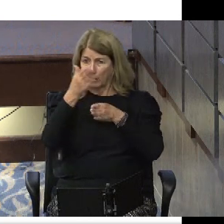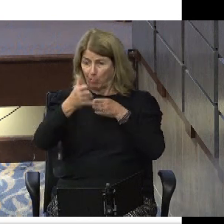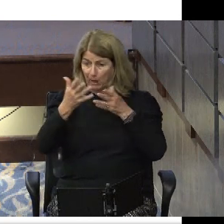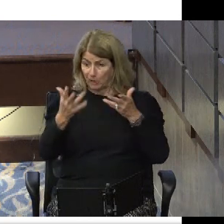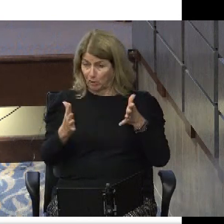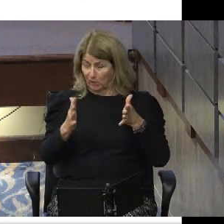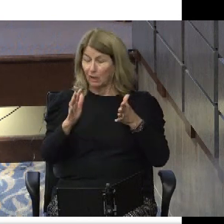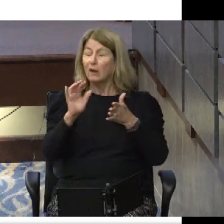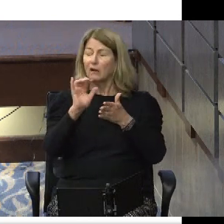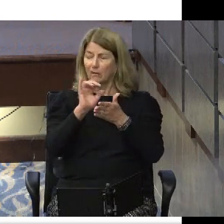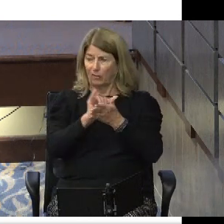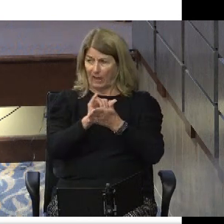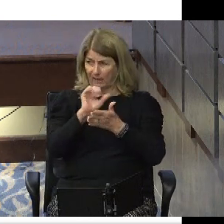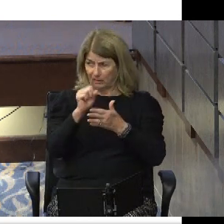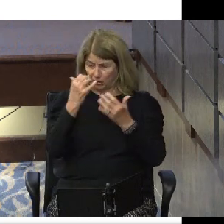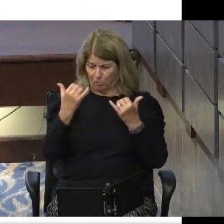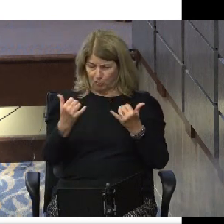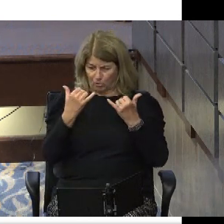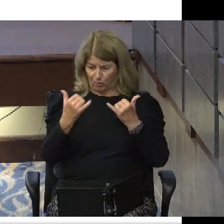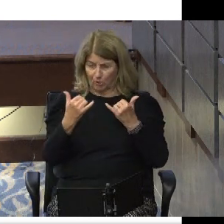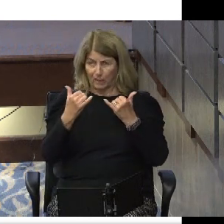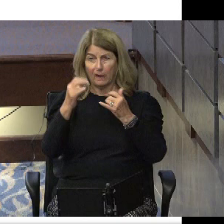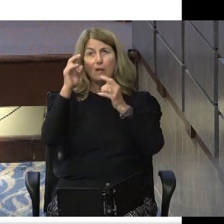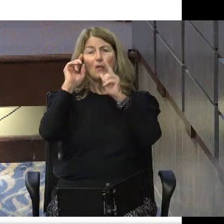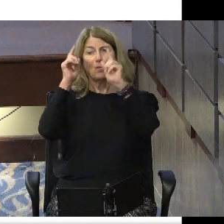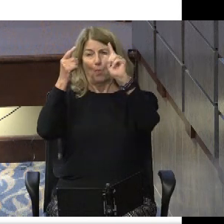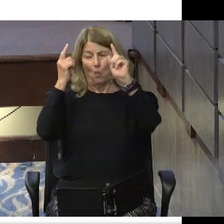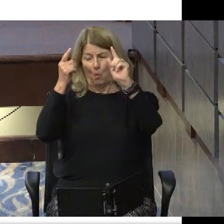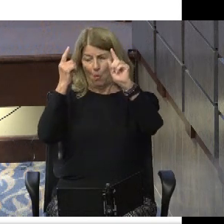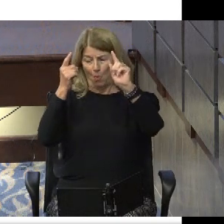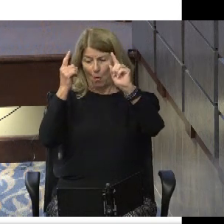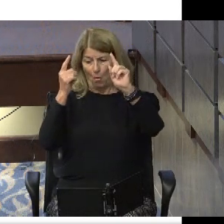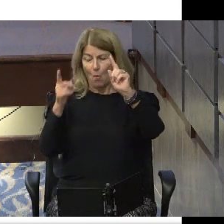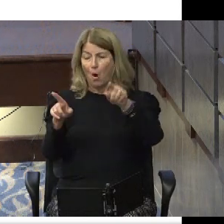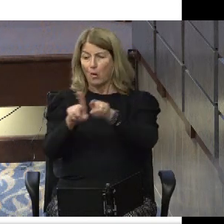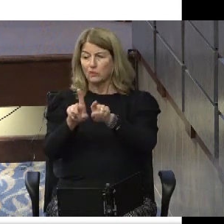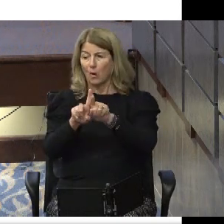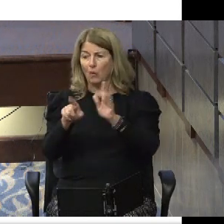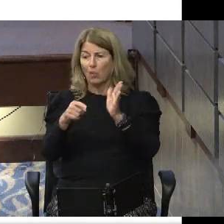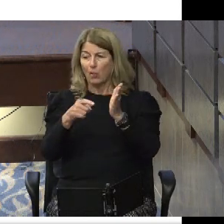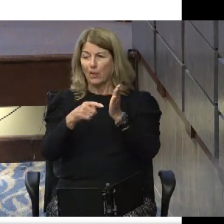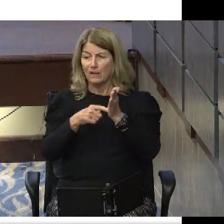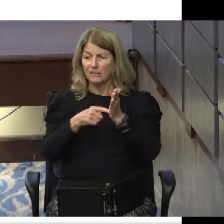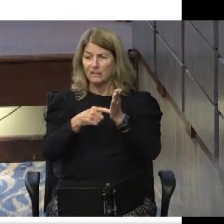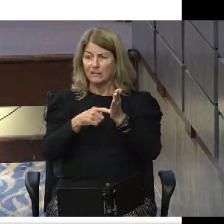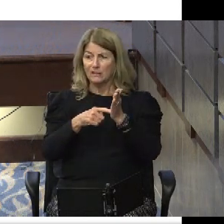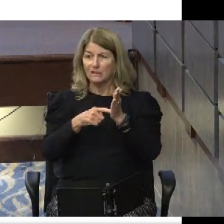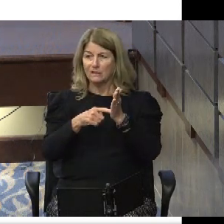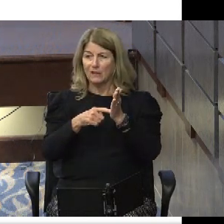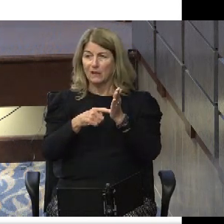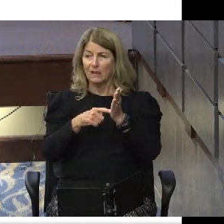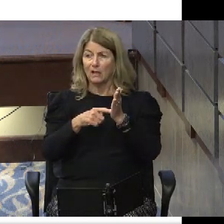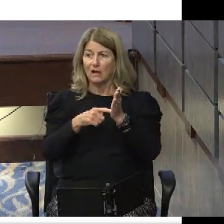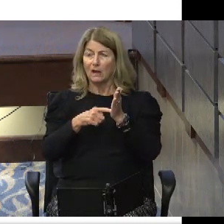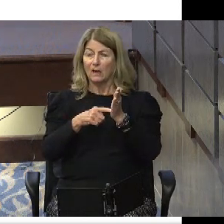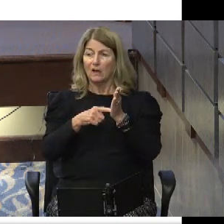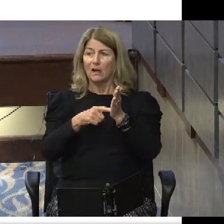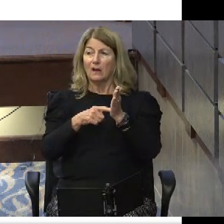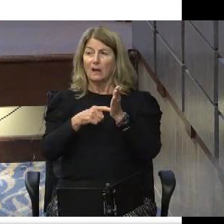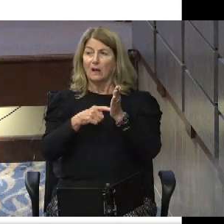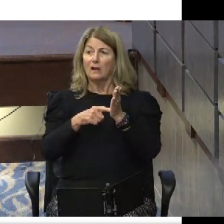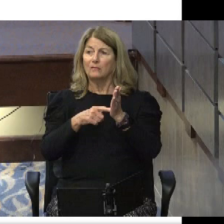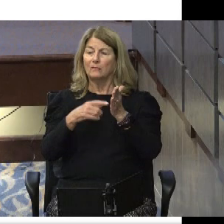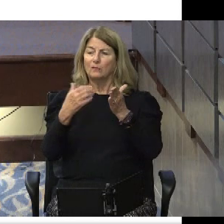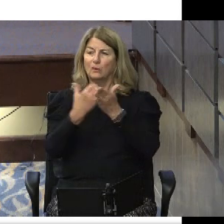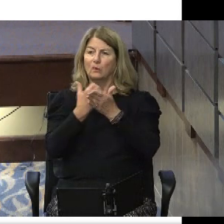That is currently, I think, what we're tracking. Yeah, and I'll say this isn't like a nuanced schedule. There's been consideration of it